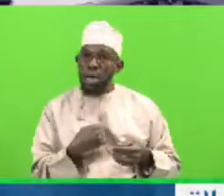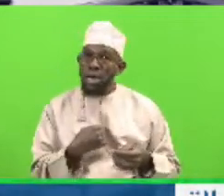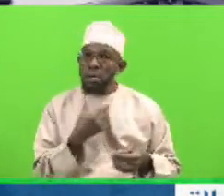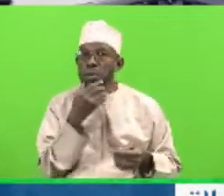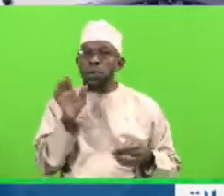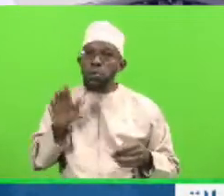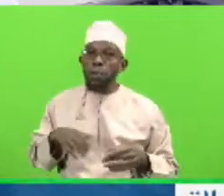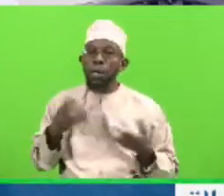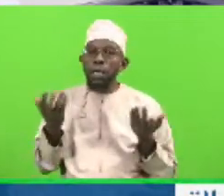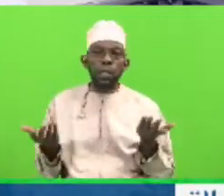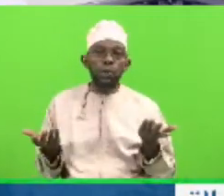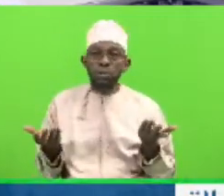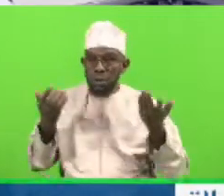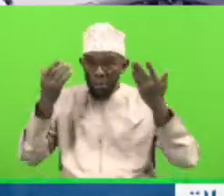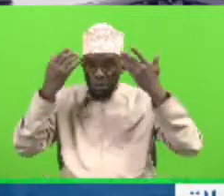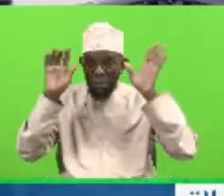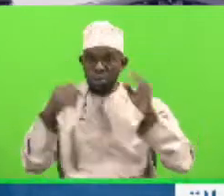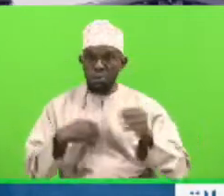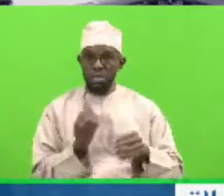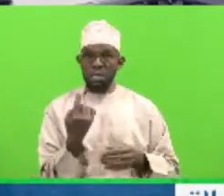women, subhanAllah.